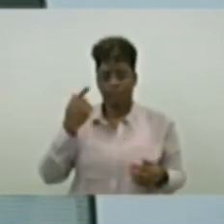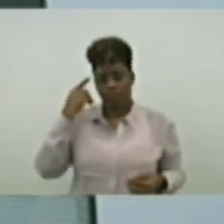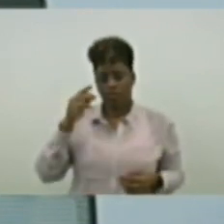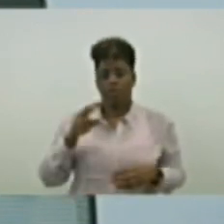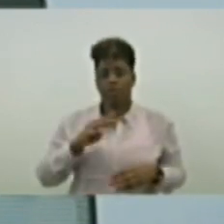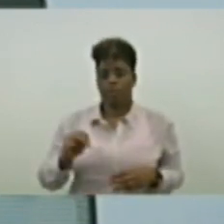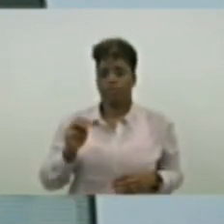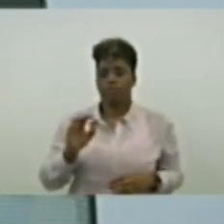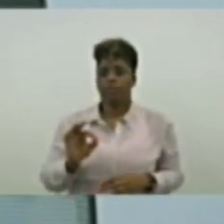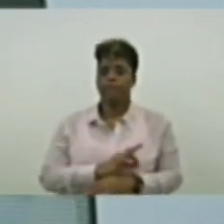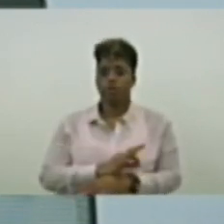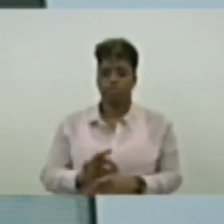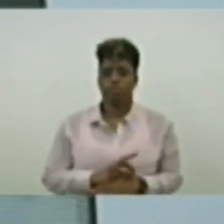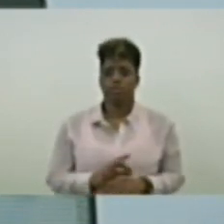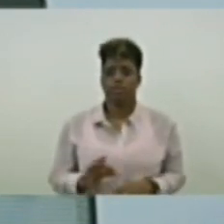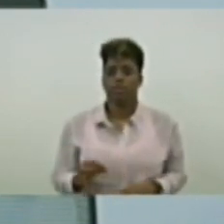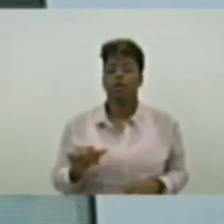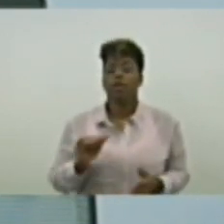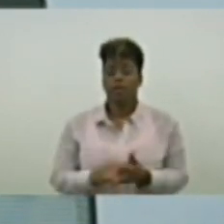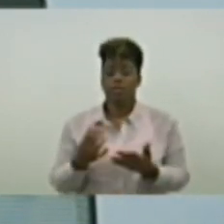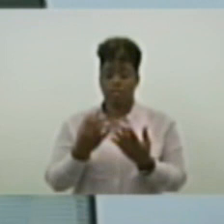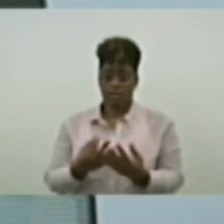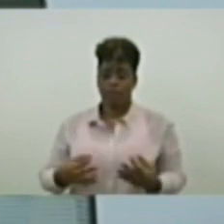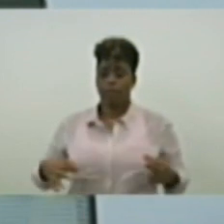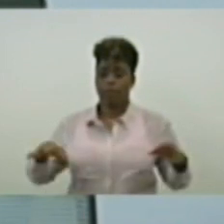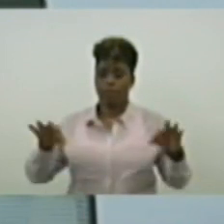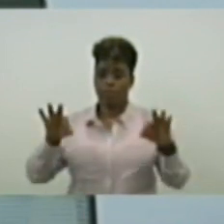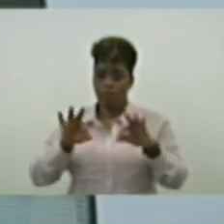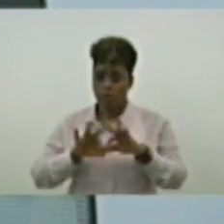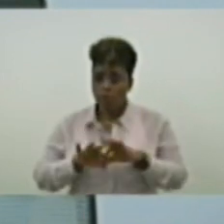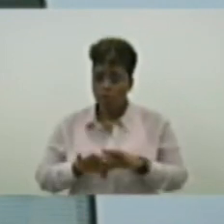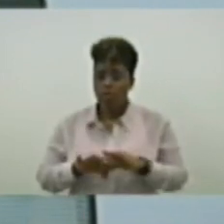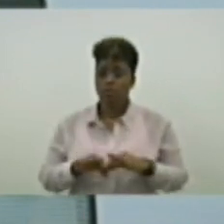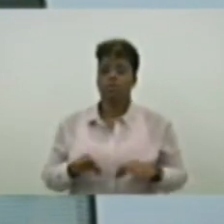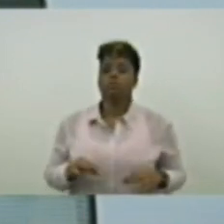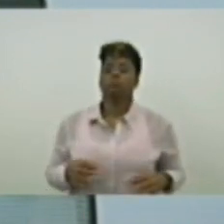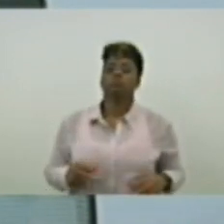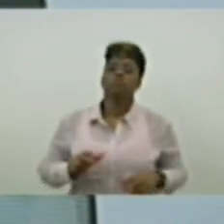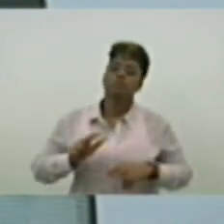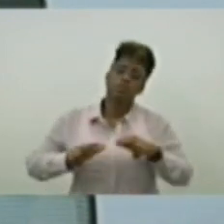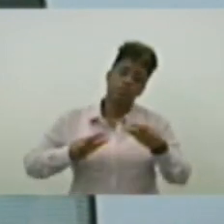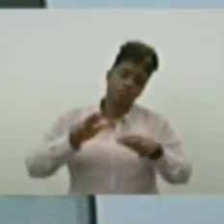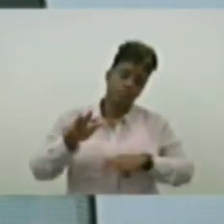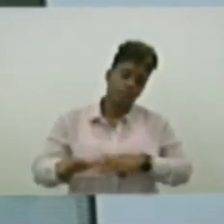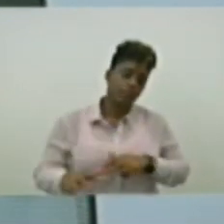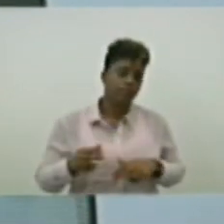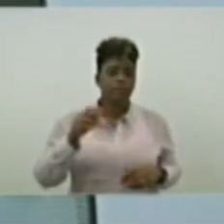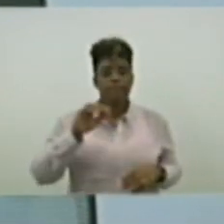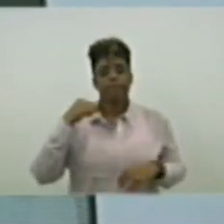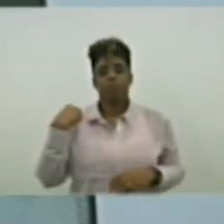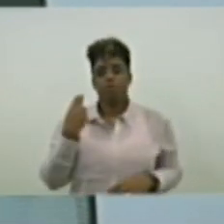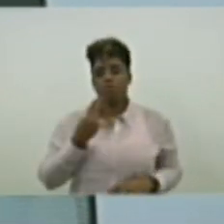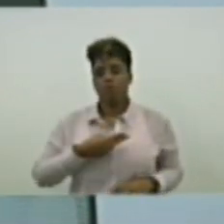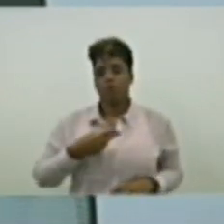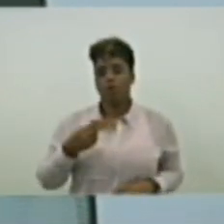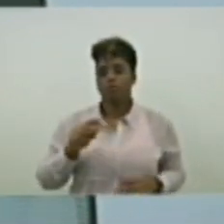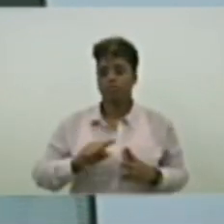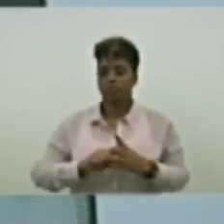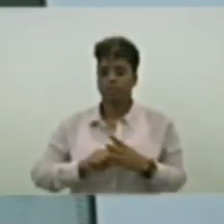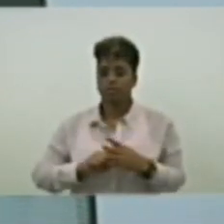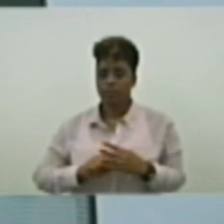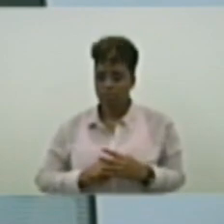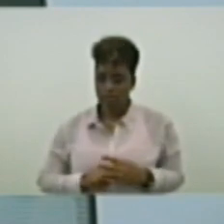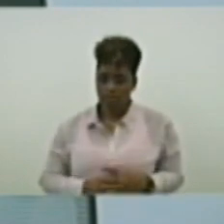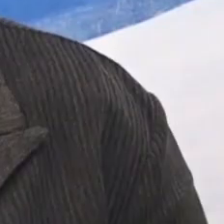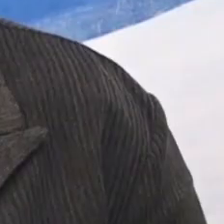is seen as an important step forward and an important enabler for us to um to start the enforcement